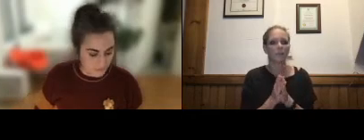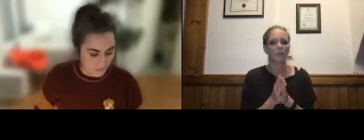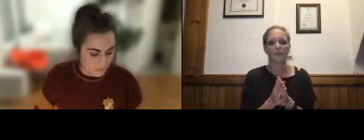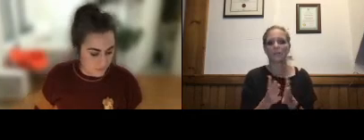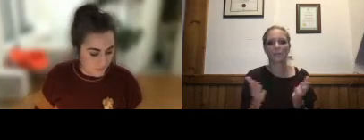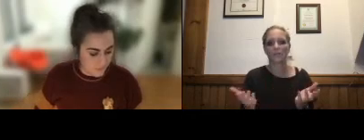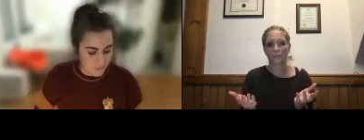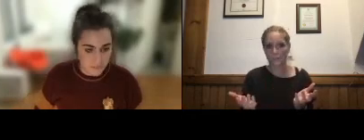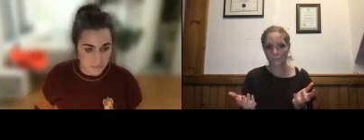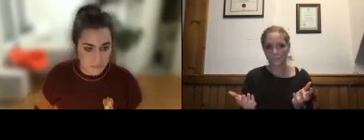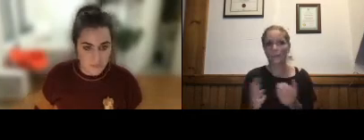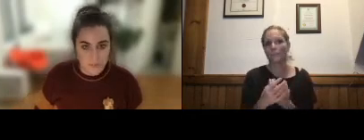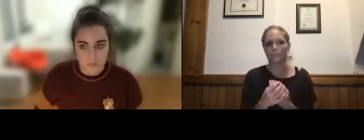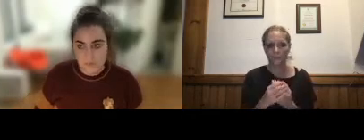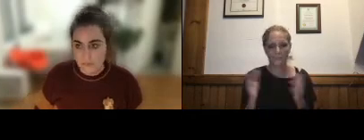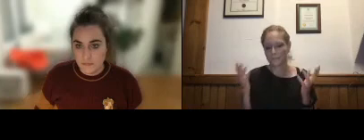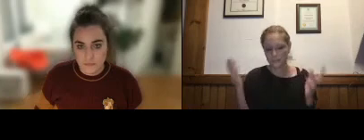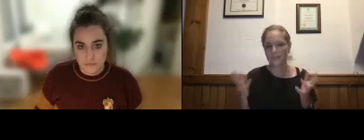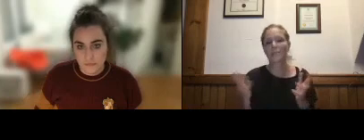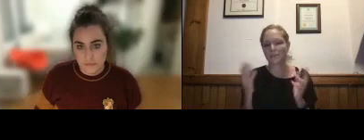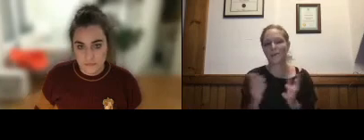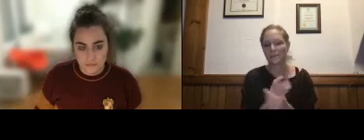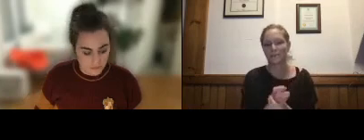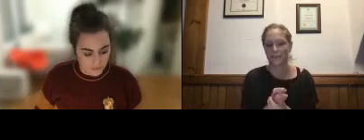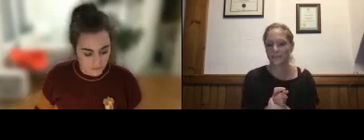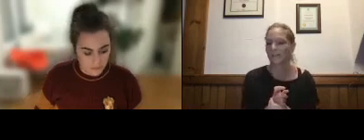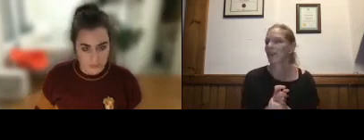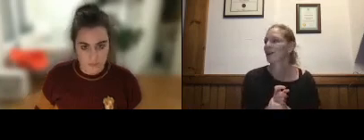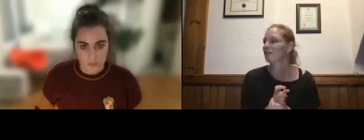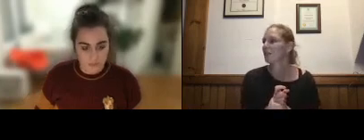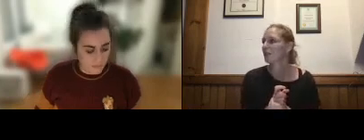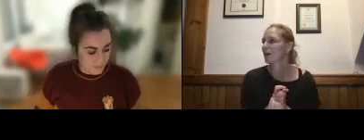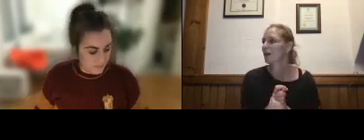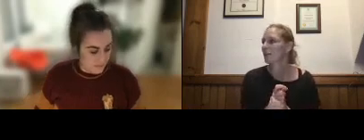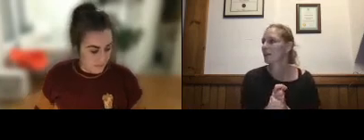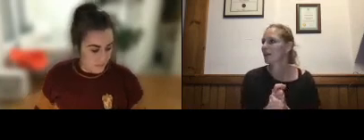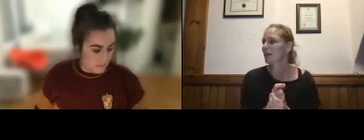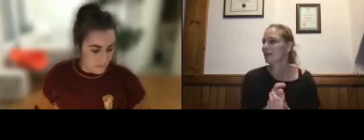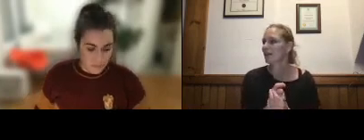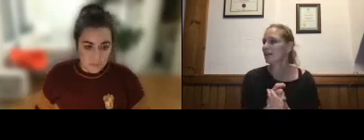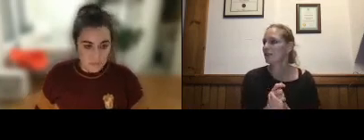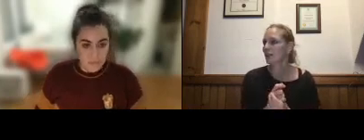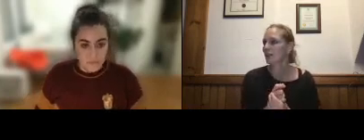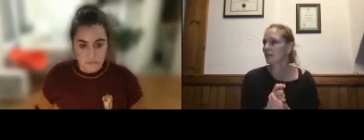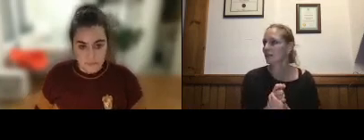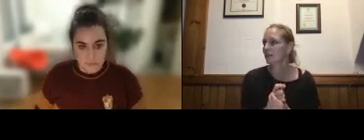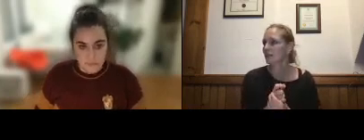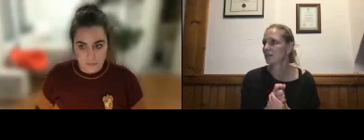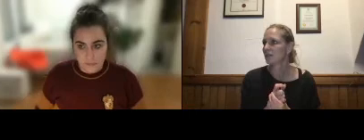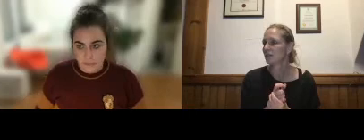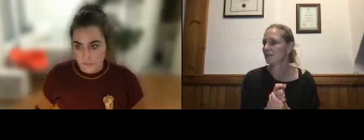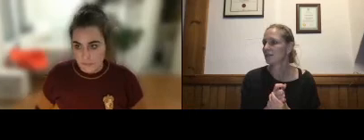They're most likely to be environmental, there's going to be environmental factors. So I think that in